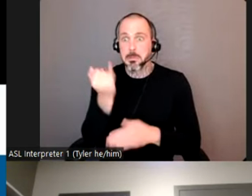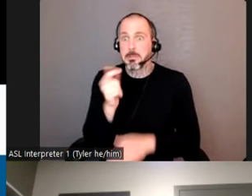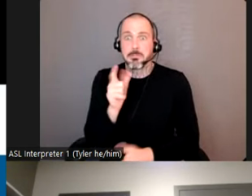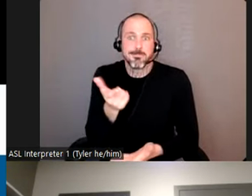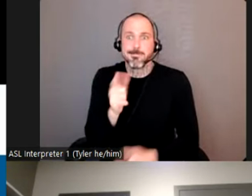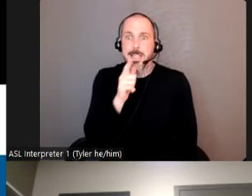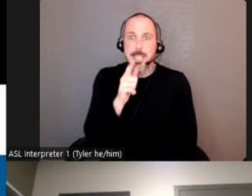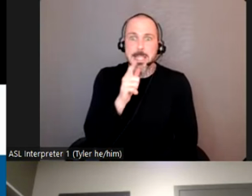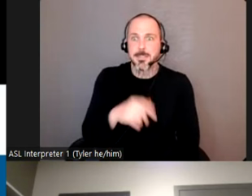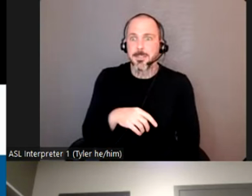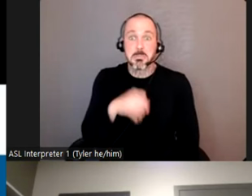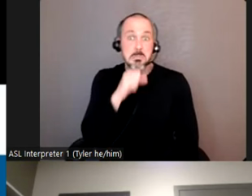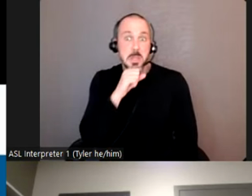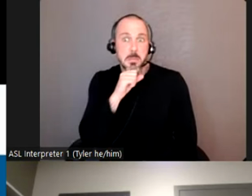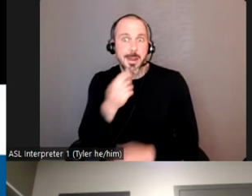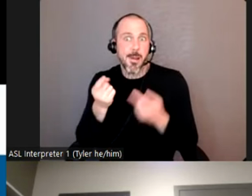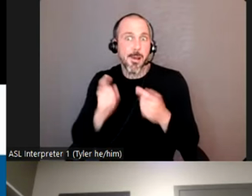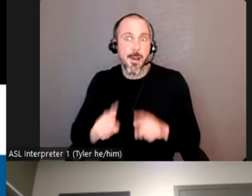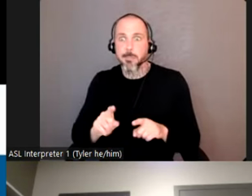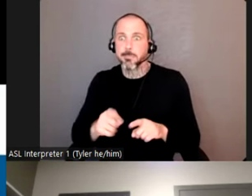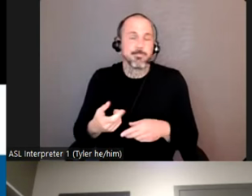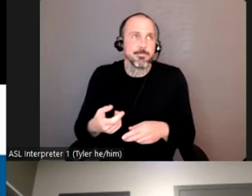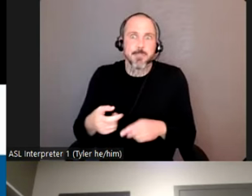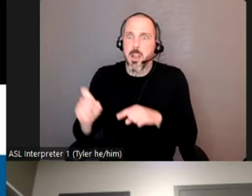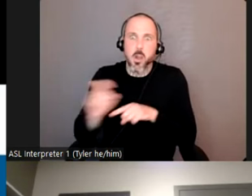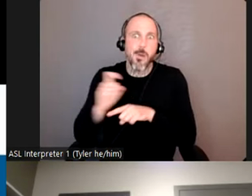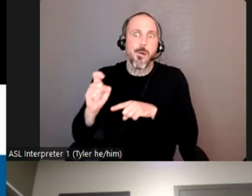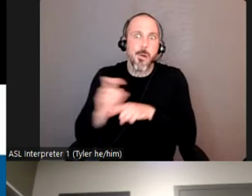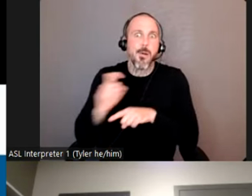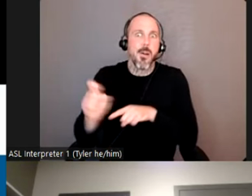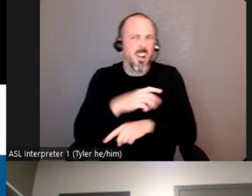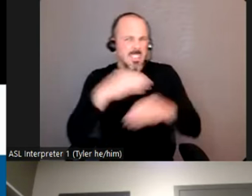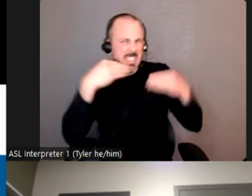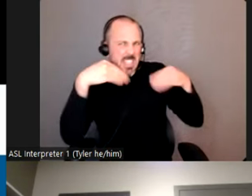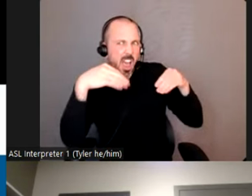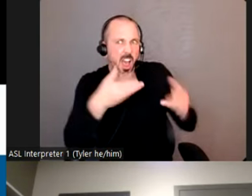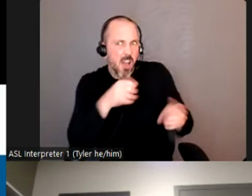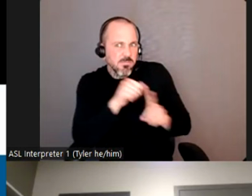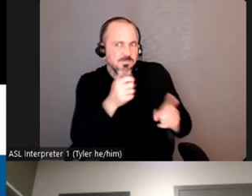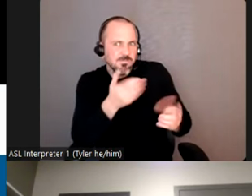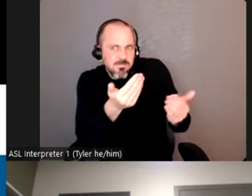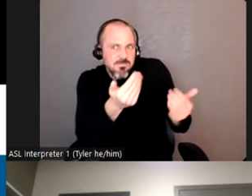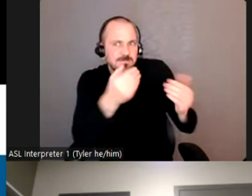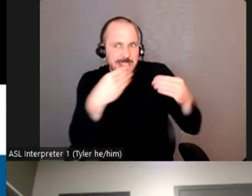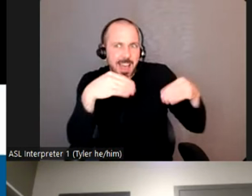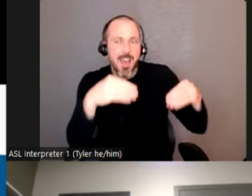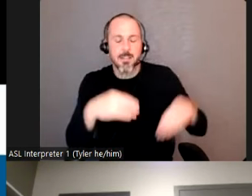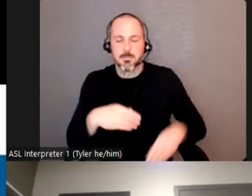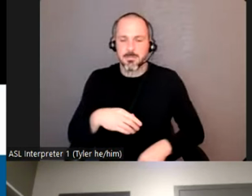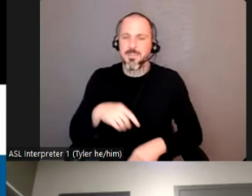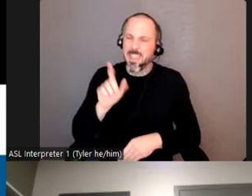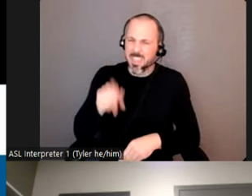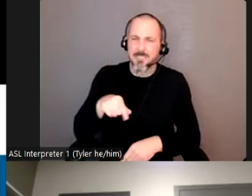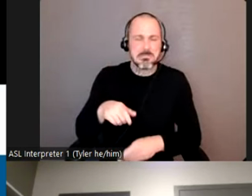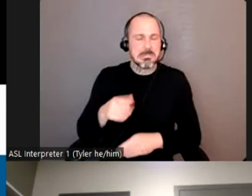dinner time, interrupt our day, and there would be the high pressure sales pitches that we'd have. So things have evolved. The success